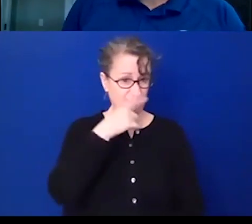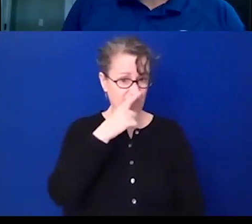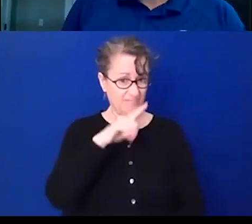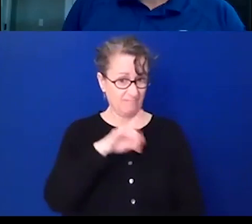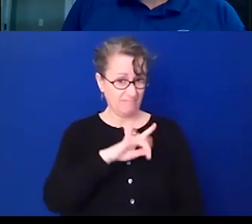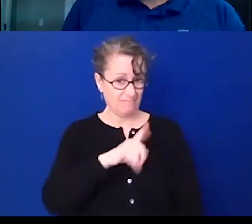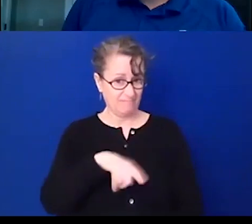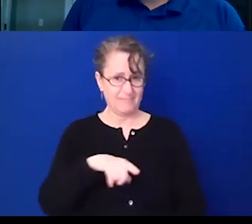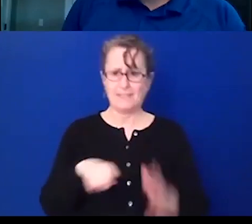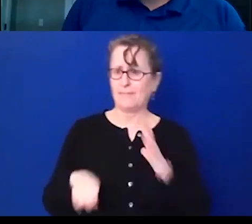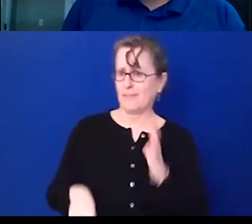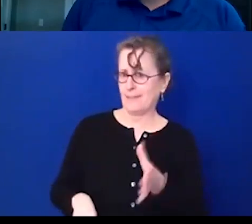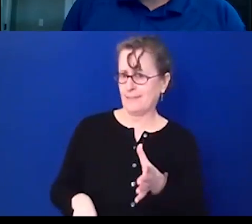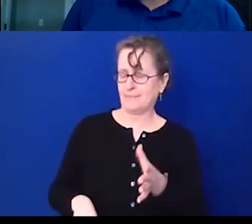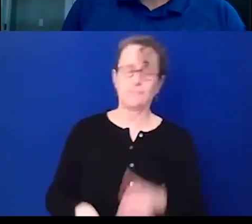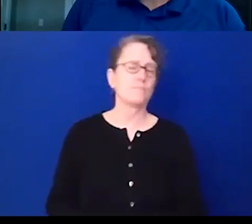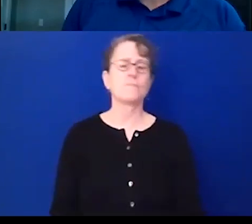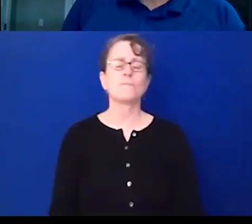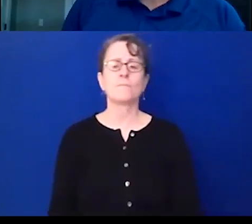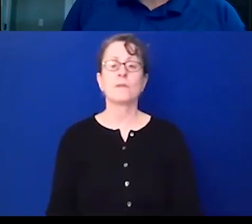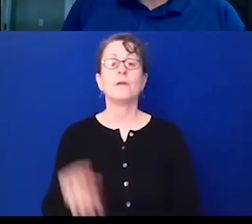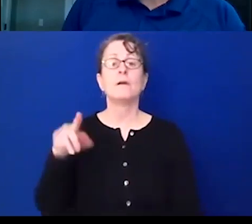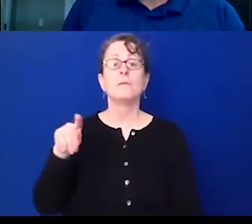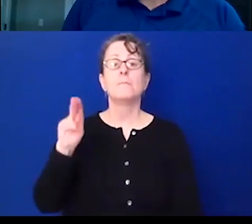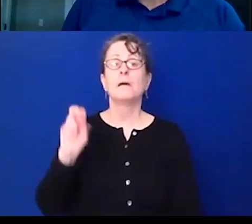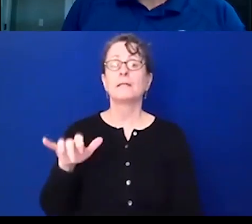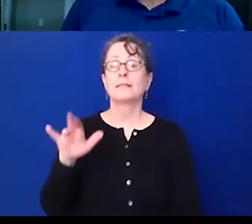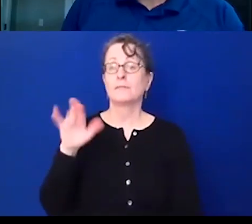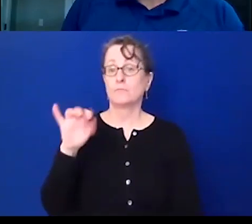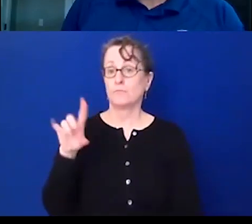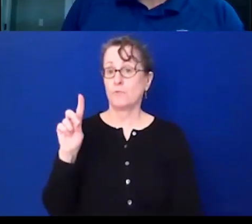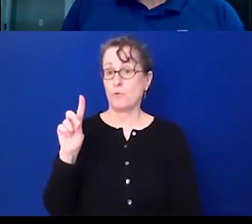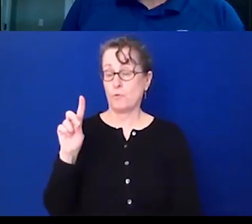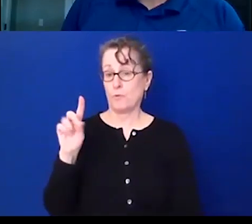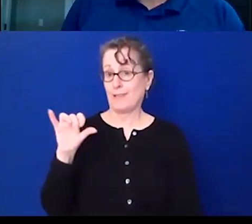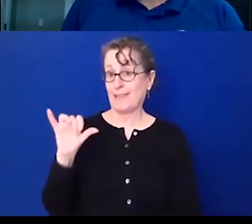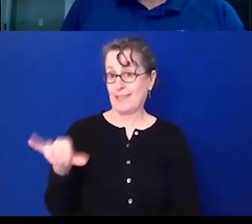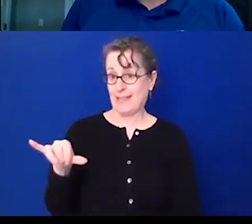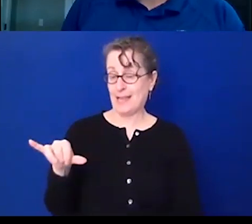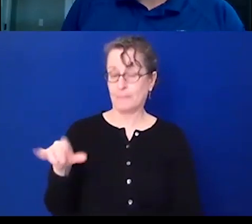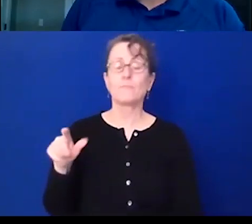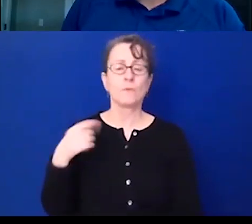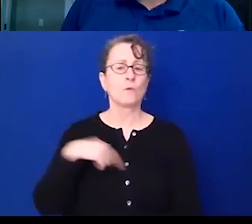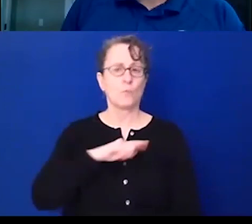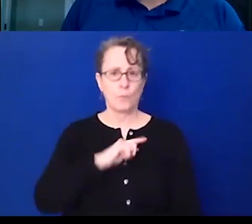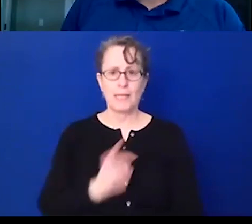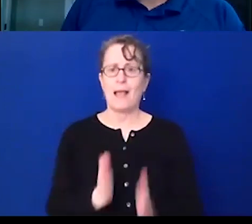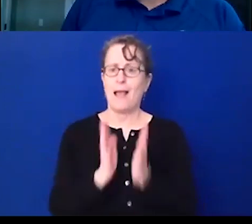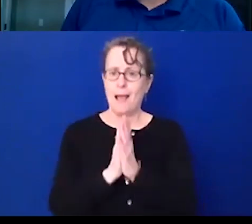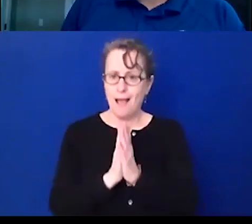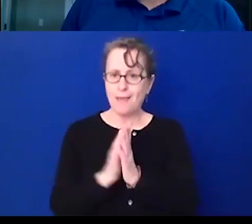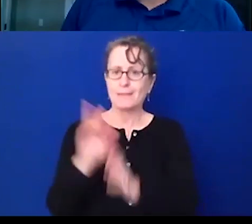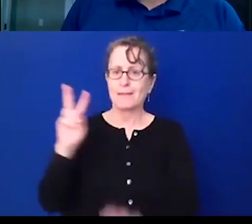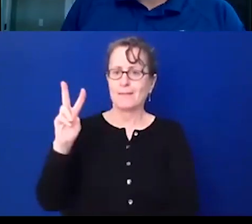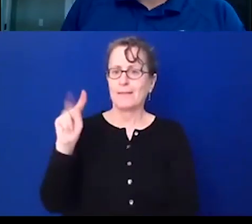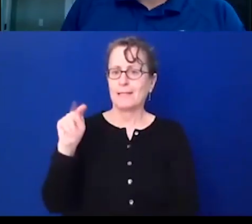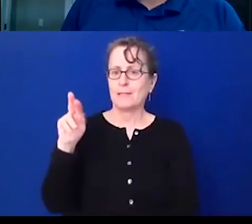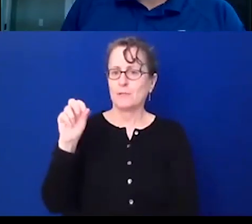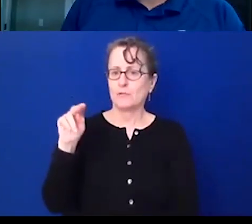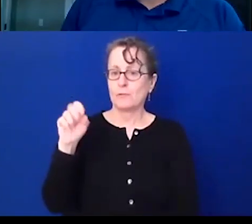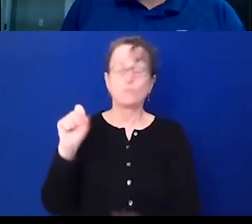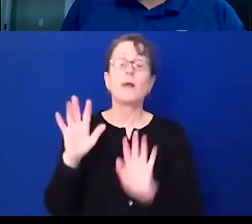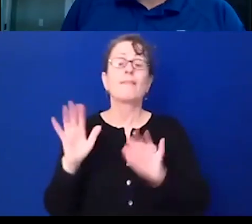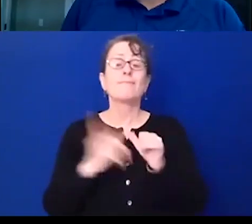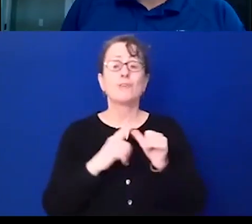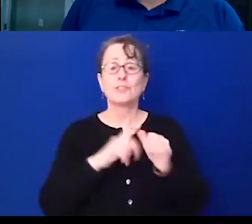So the Putney Road one first, that's actually something where we asked VTrans to make, we were asked by members